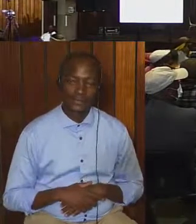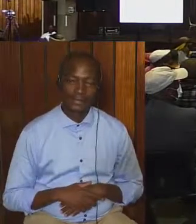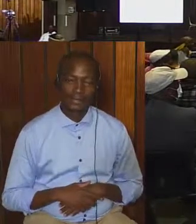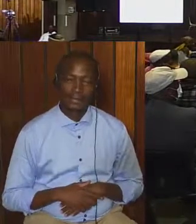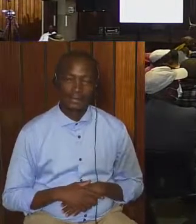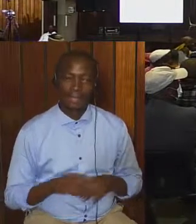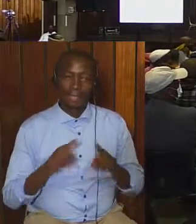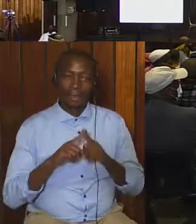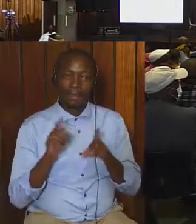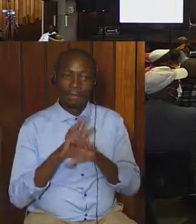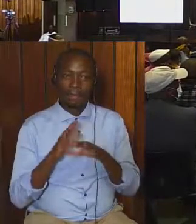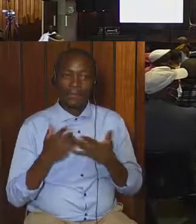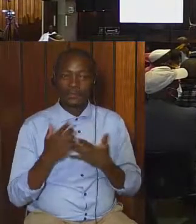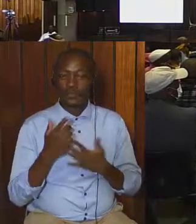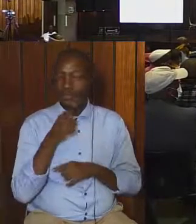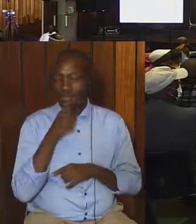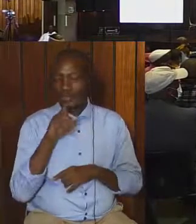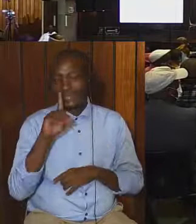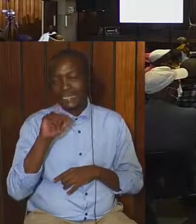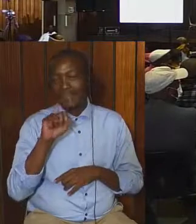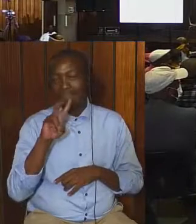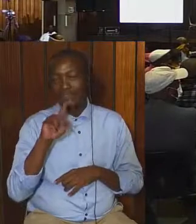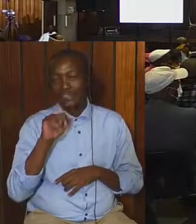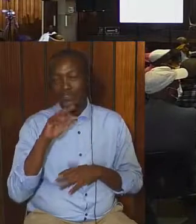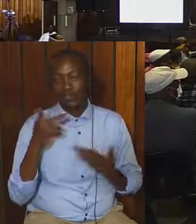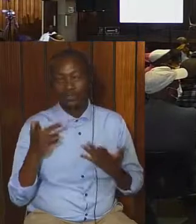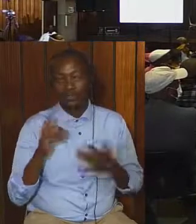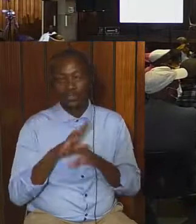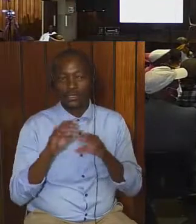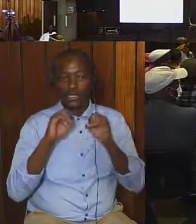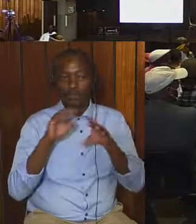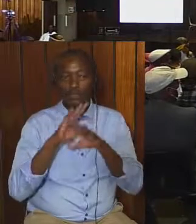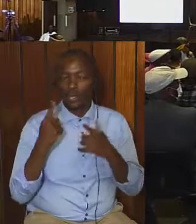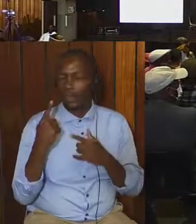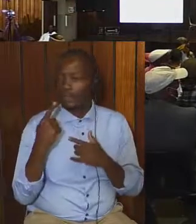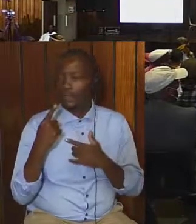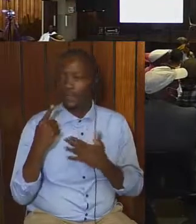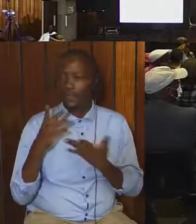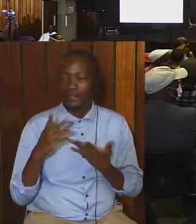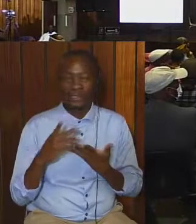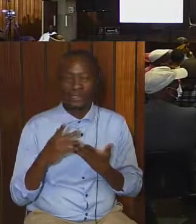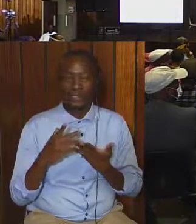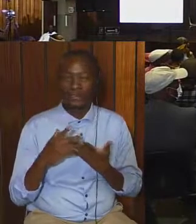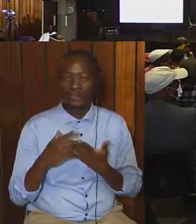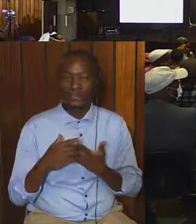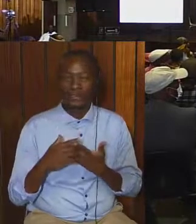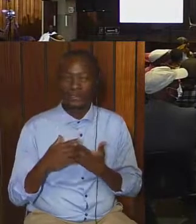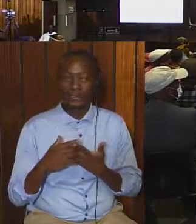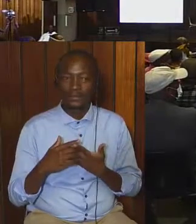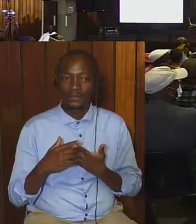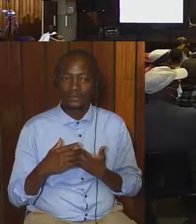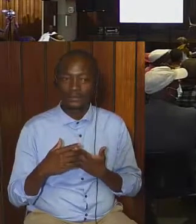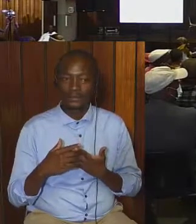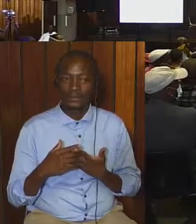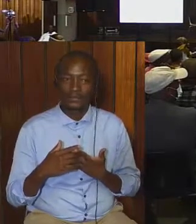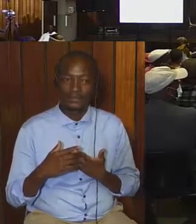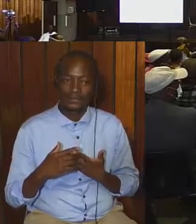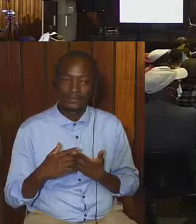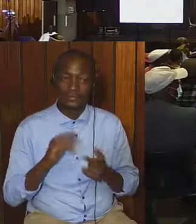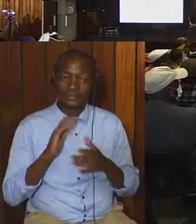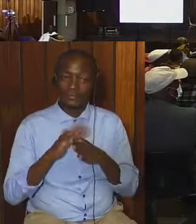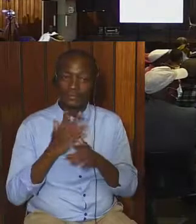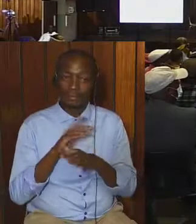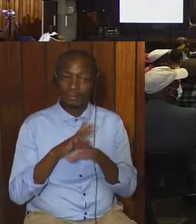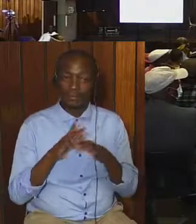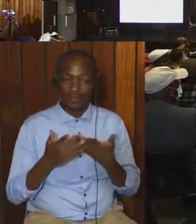But when we are talking about Davidson, we are just a nickapoo. No, nothing back and front. Yeah? Empty vessels. Because